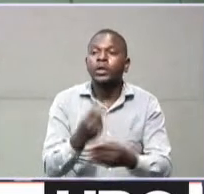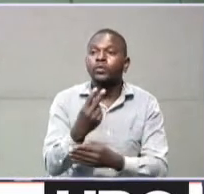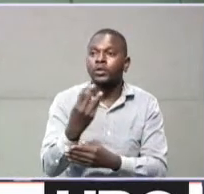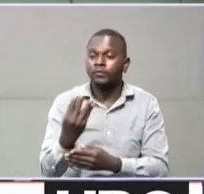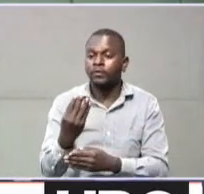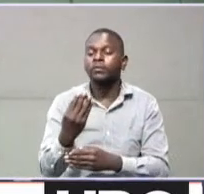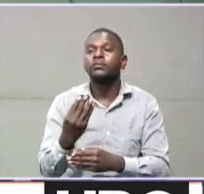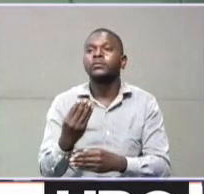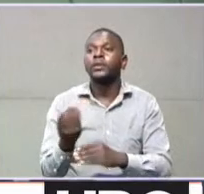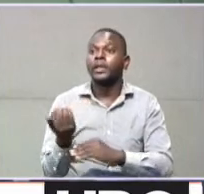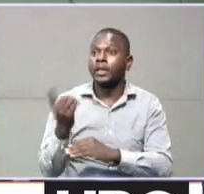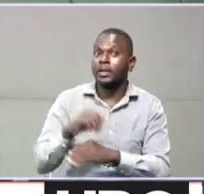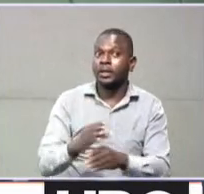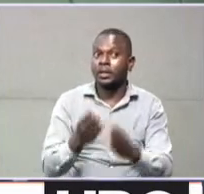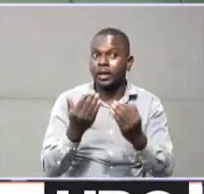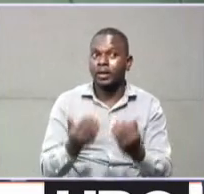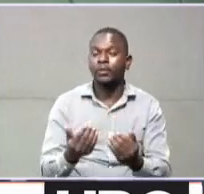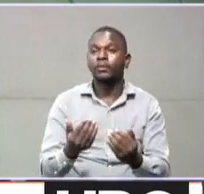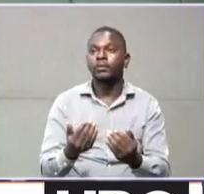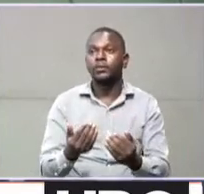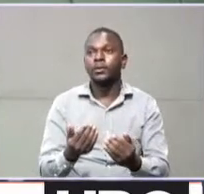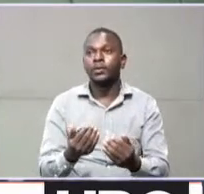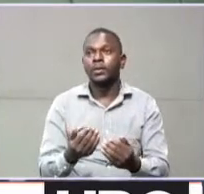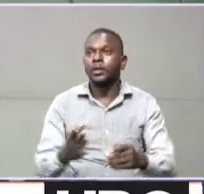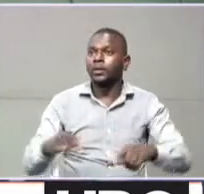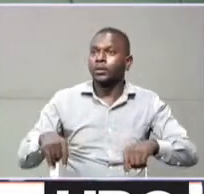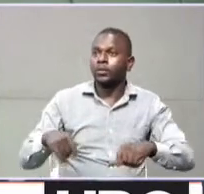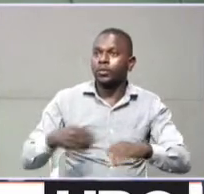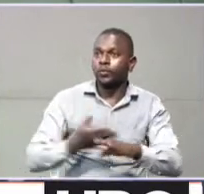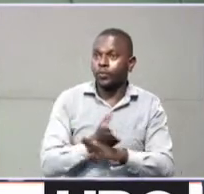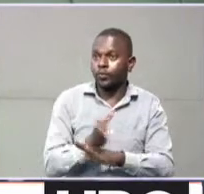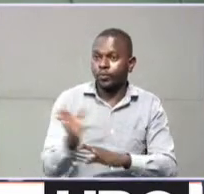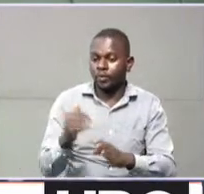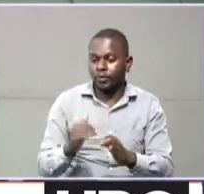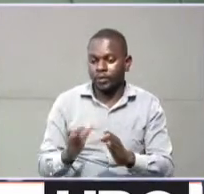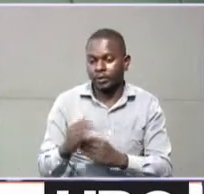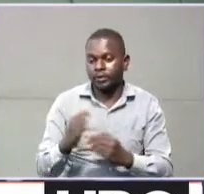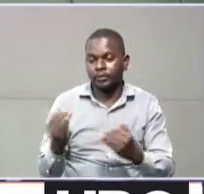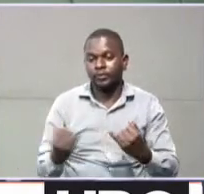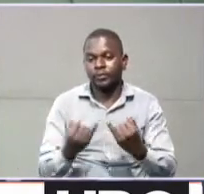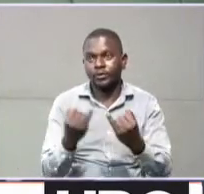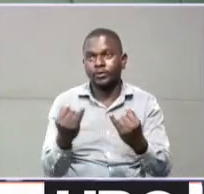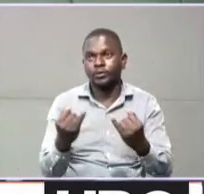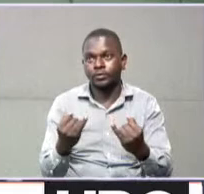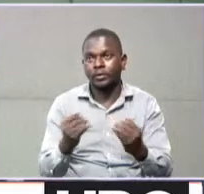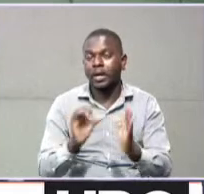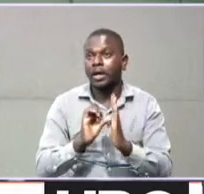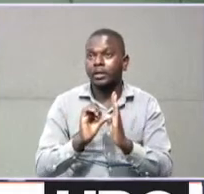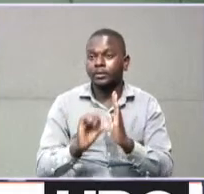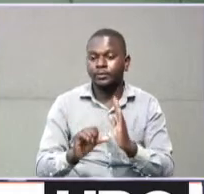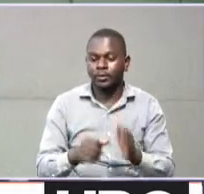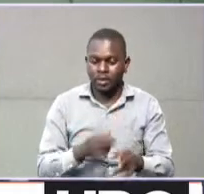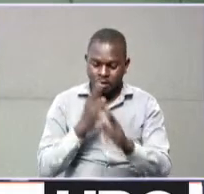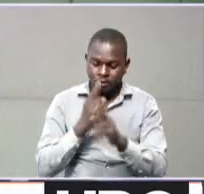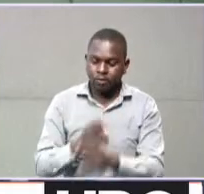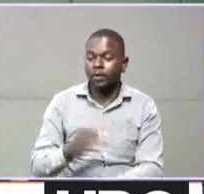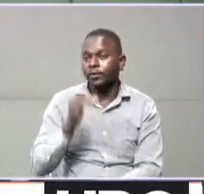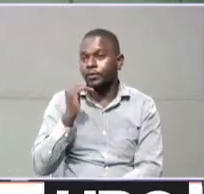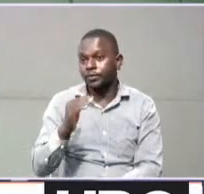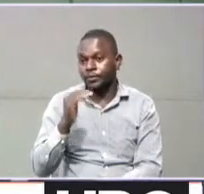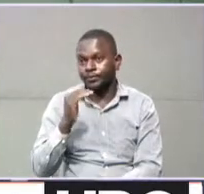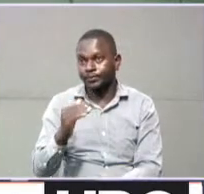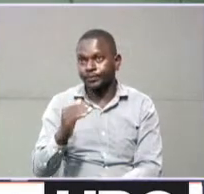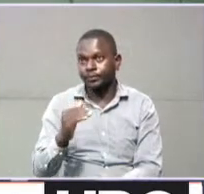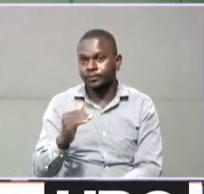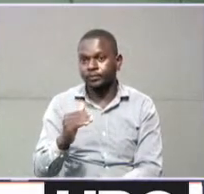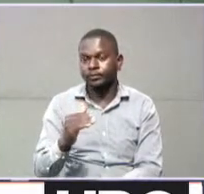in blanton's violation of the access to information act right on a narrow speaker